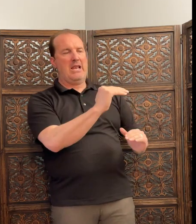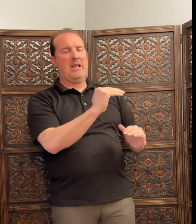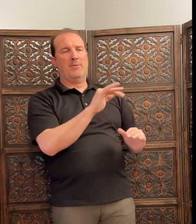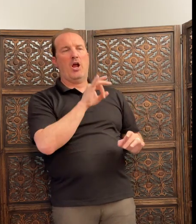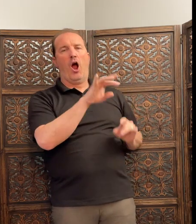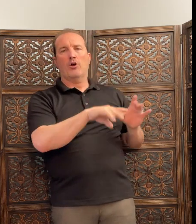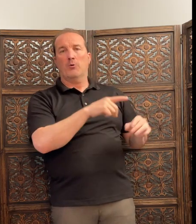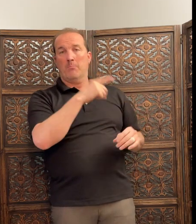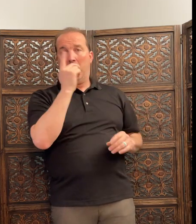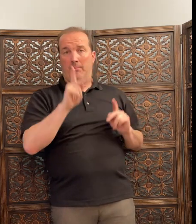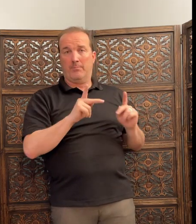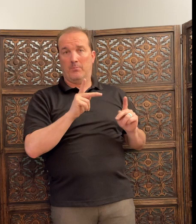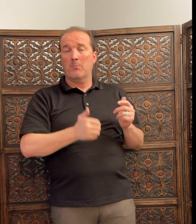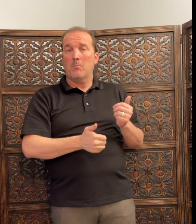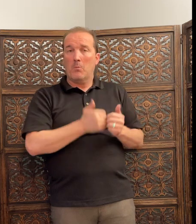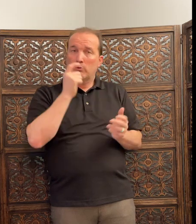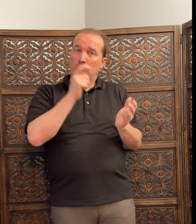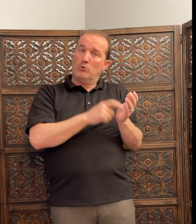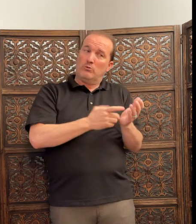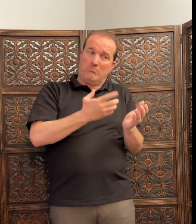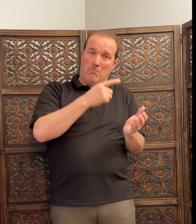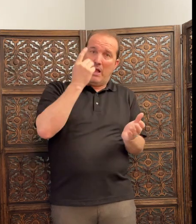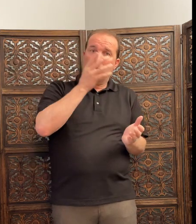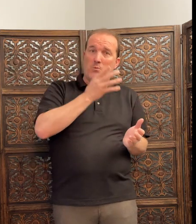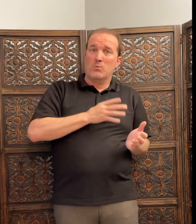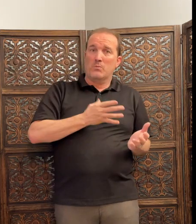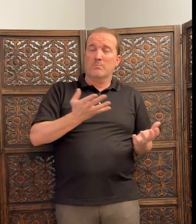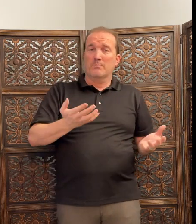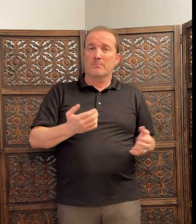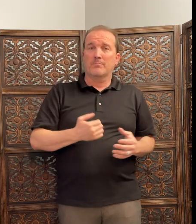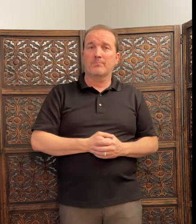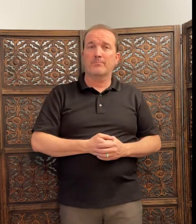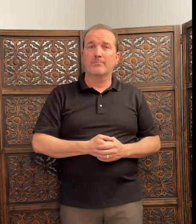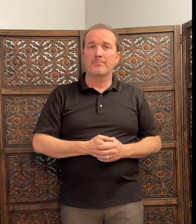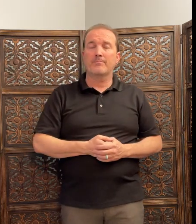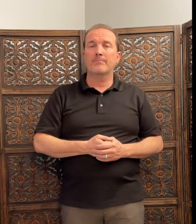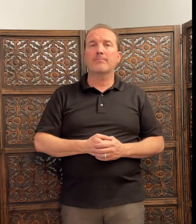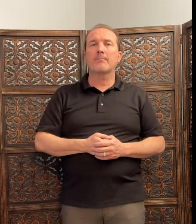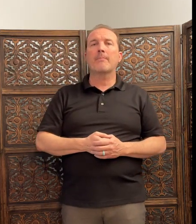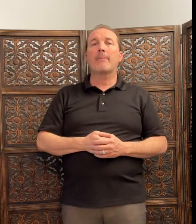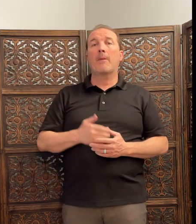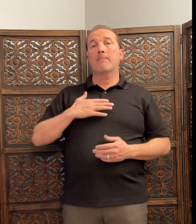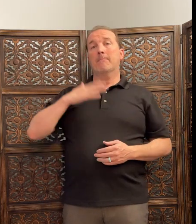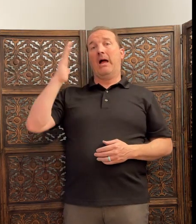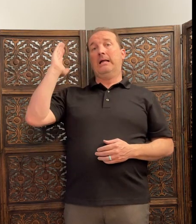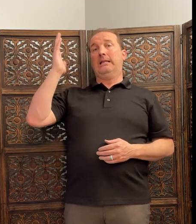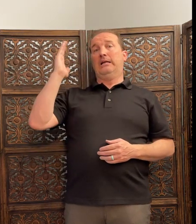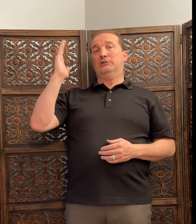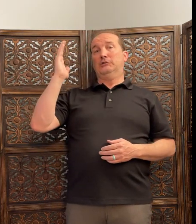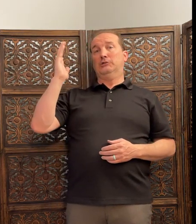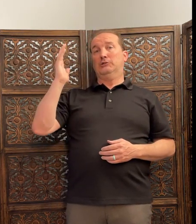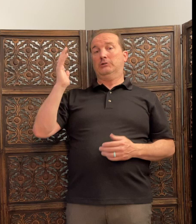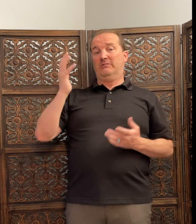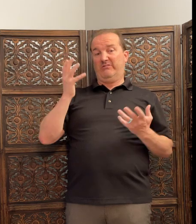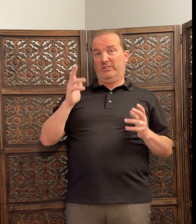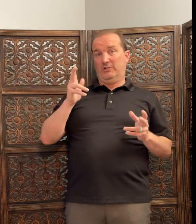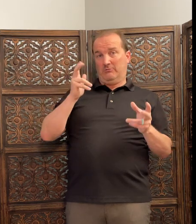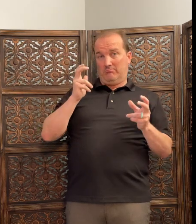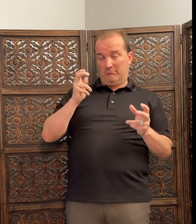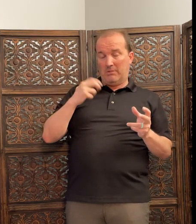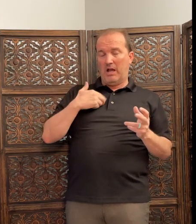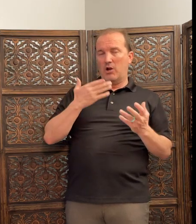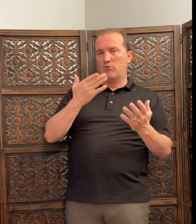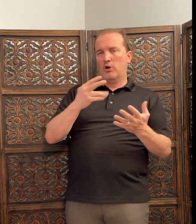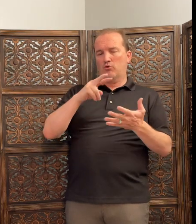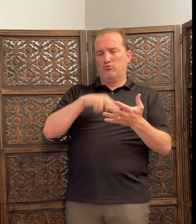expectations and contributions of Black people, most notably Black women. As a follow-up to my lecture, I